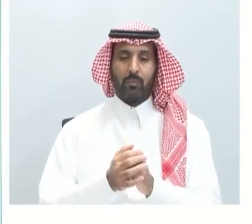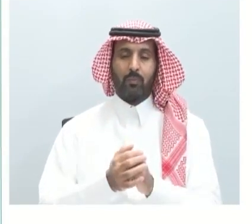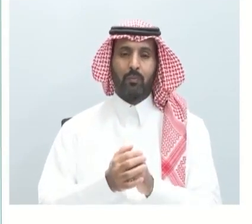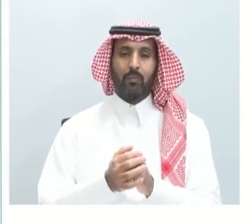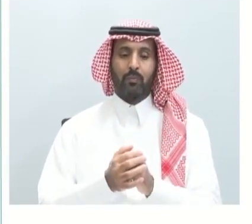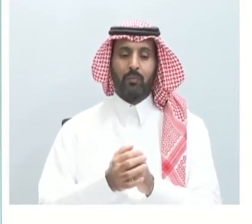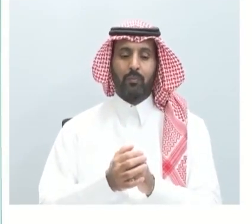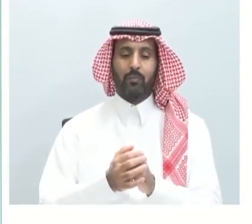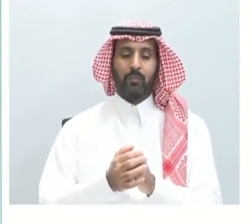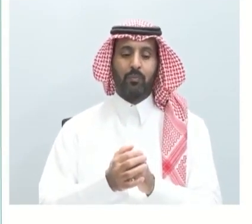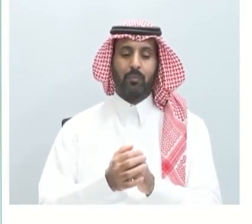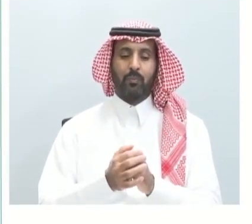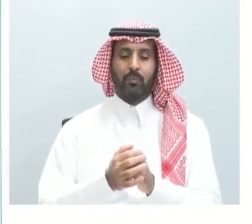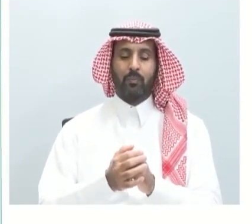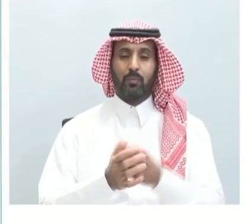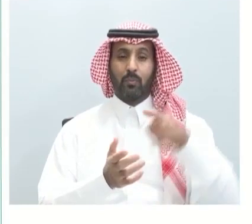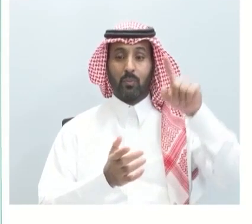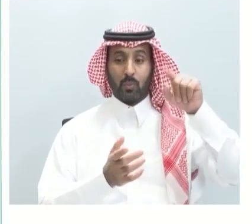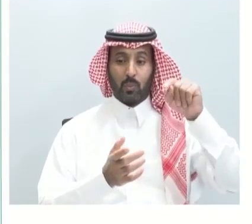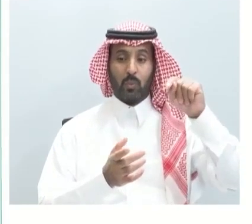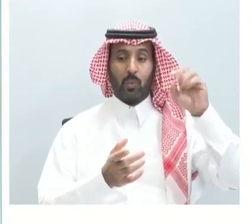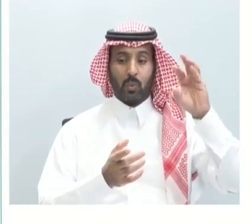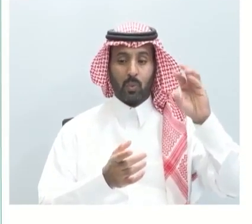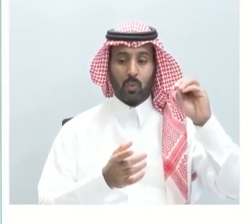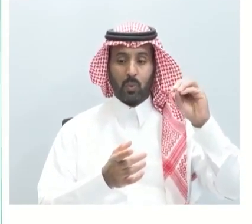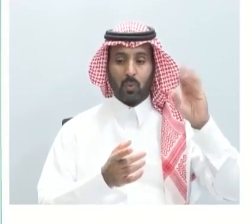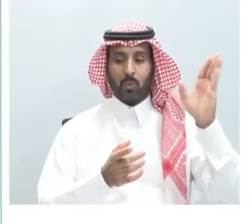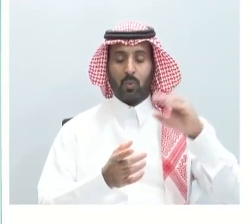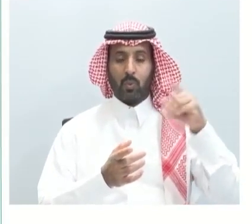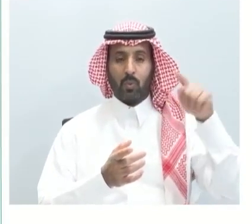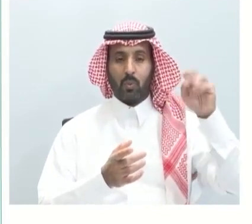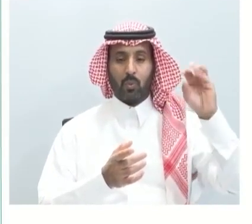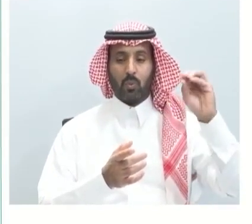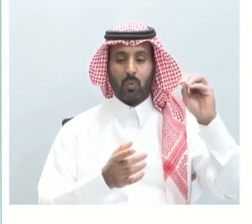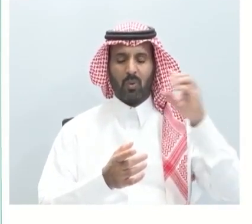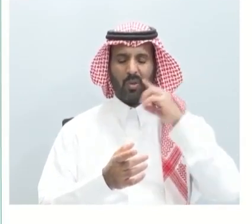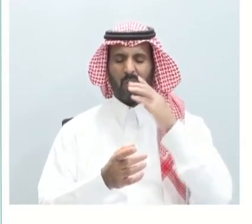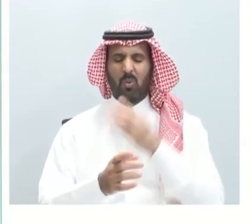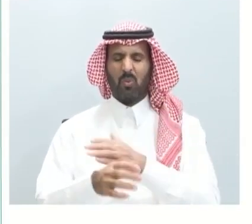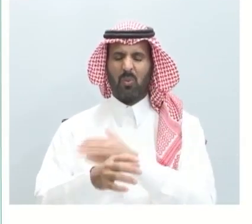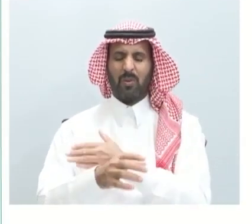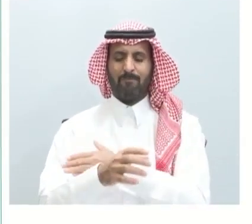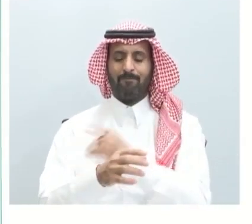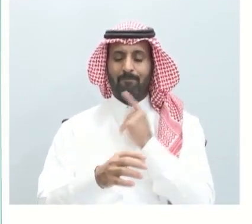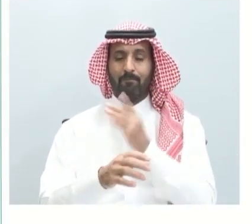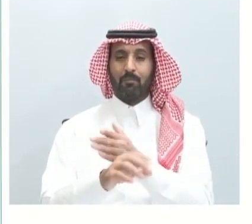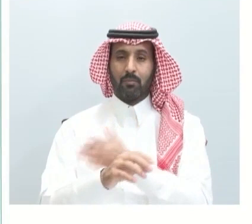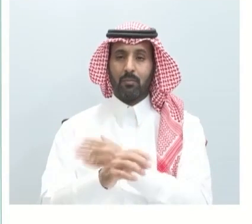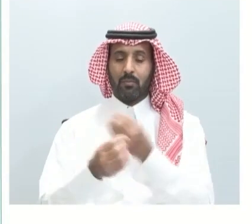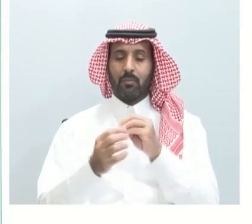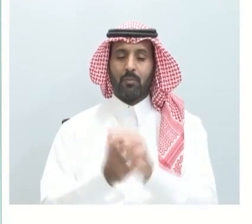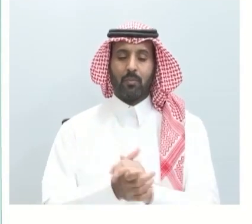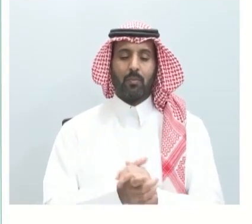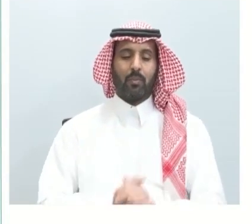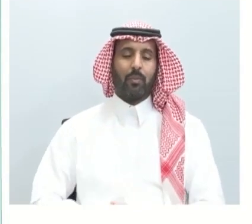enough here? This is also an easy one, because I'm too tired. You can't say I'm not tired enough.